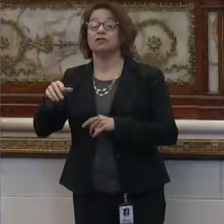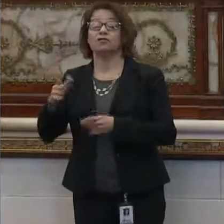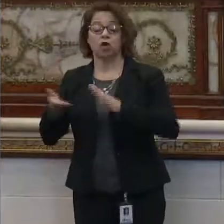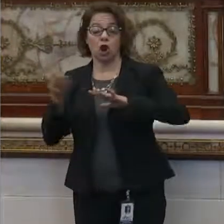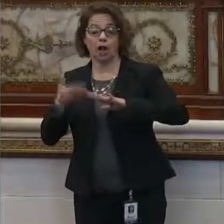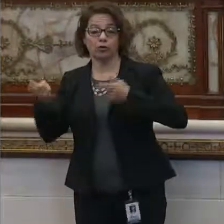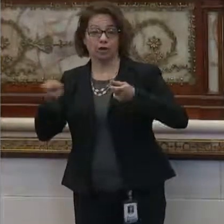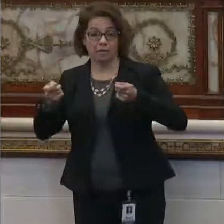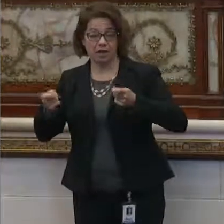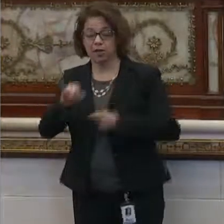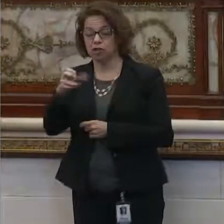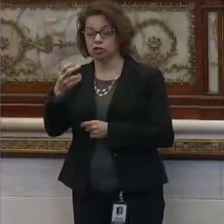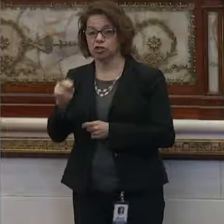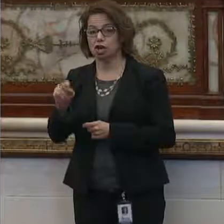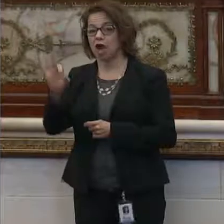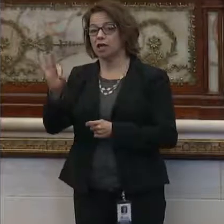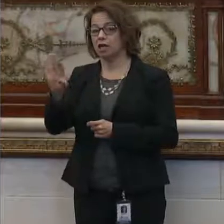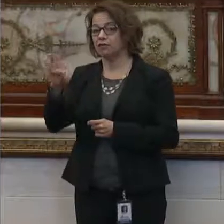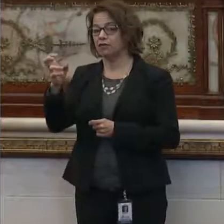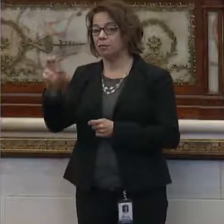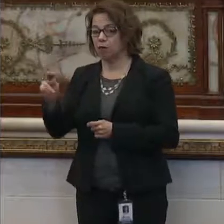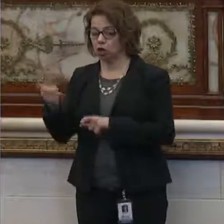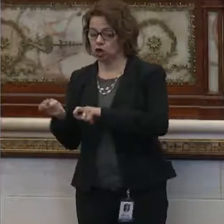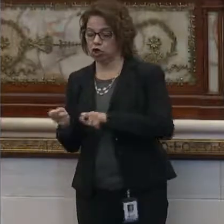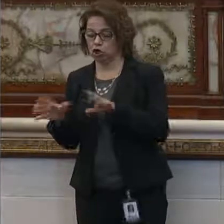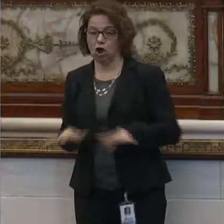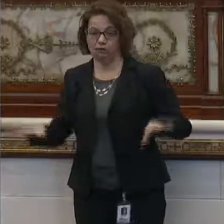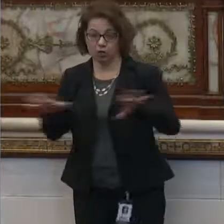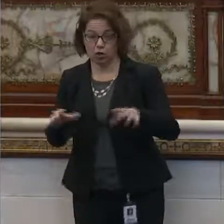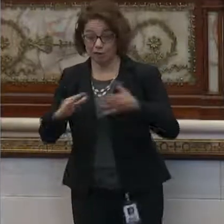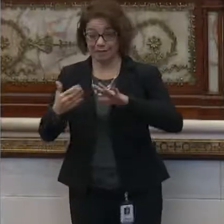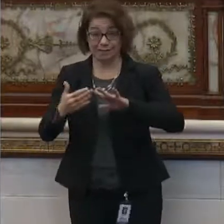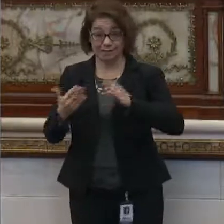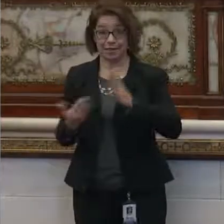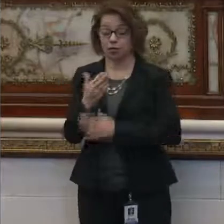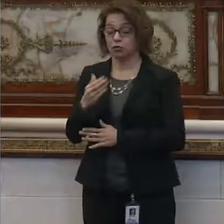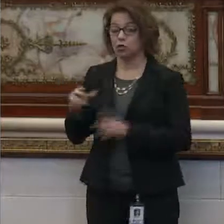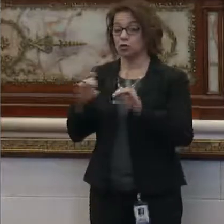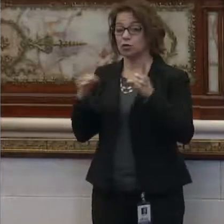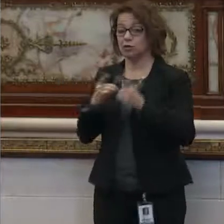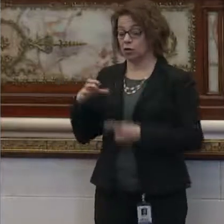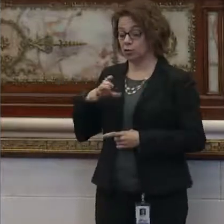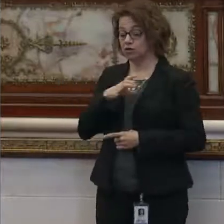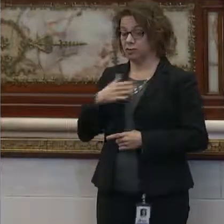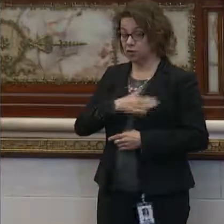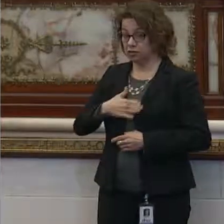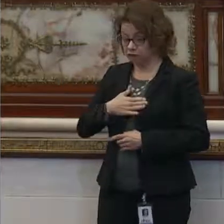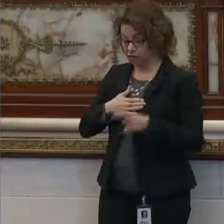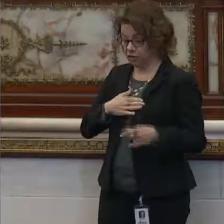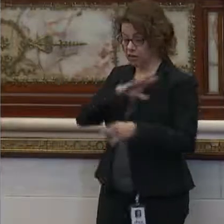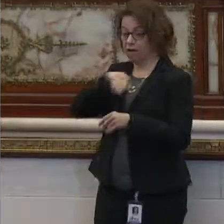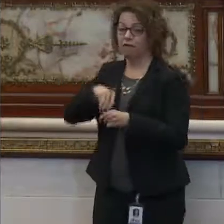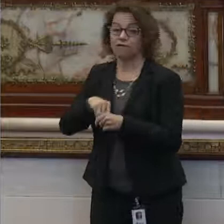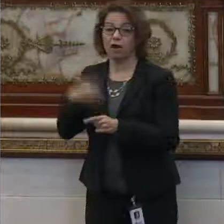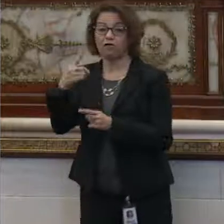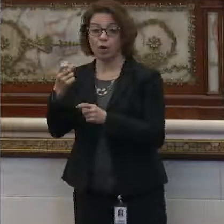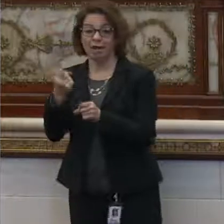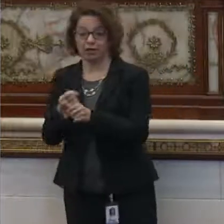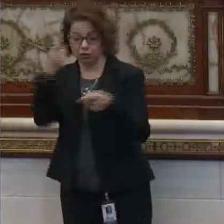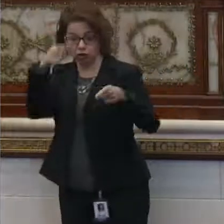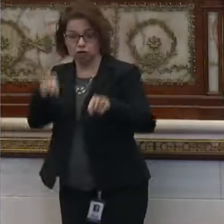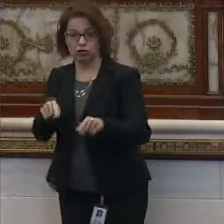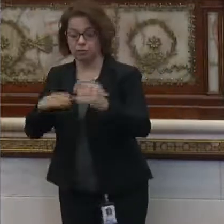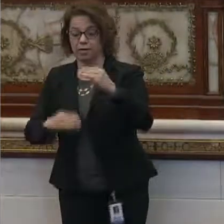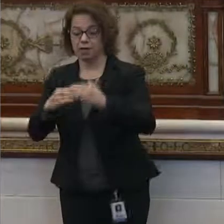of the John F. Byrne Golf Course. The city, acting through the Department of Parks and Recreation, entered into a 1-year lease with